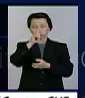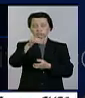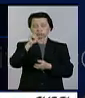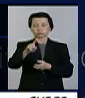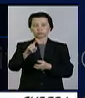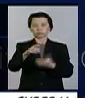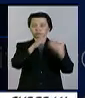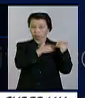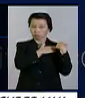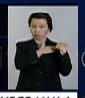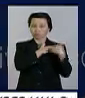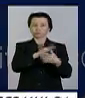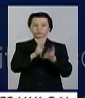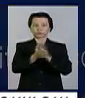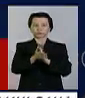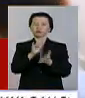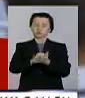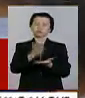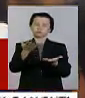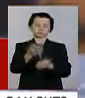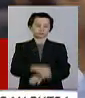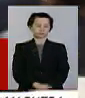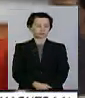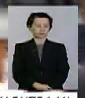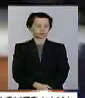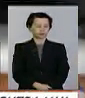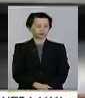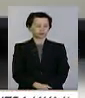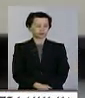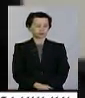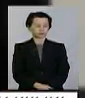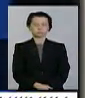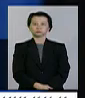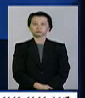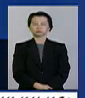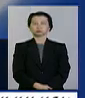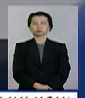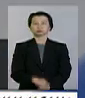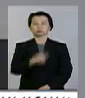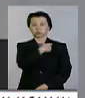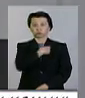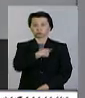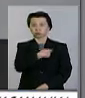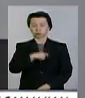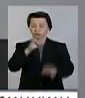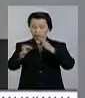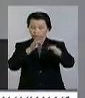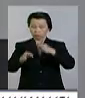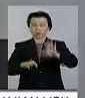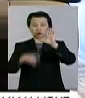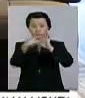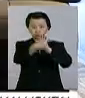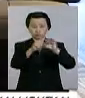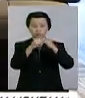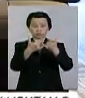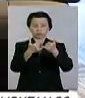have to be responsible for that. So something like that. So, ladies and gentlemen. Dalam pada itu, Zuraida menjelaskan 5 agensi